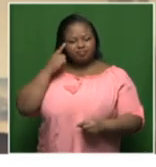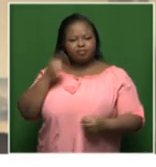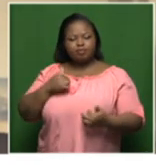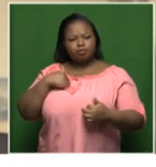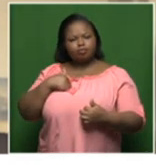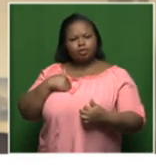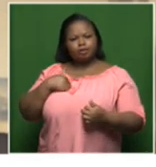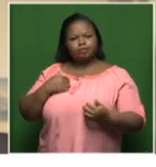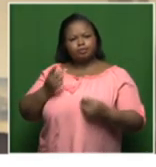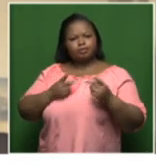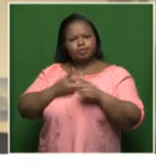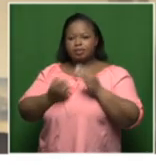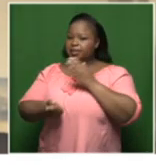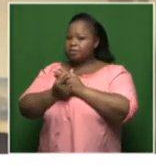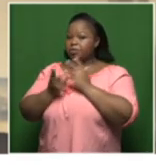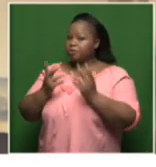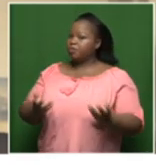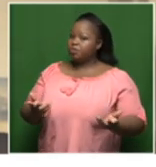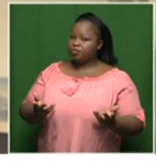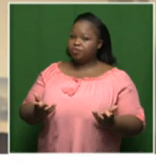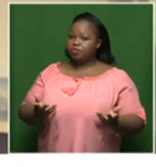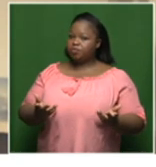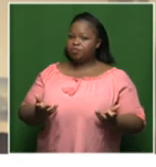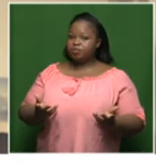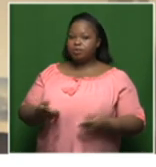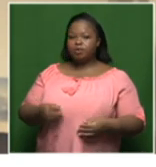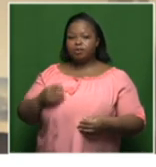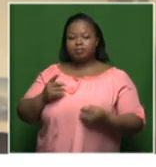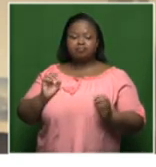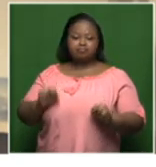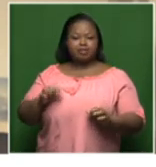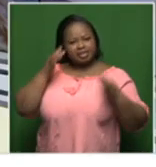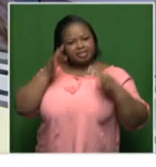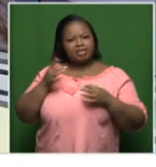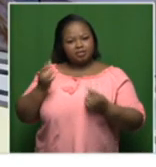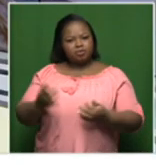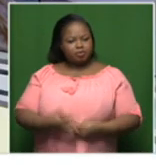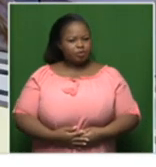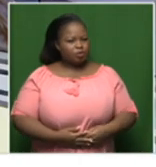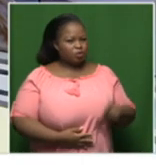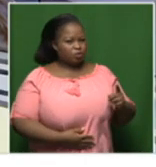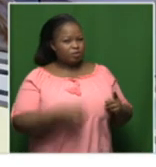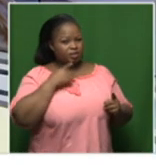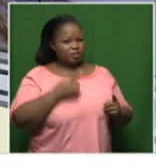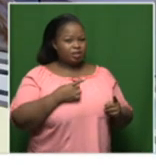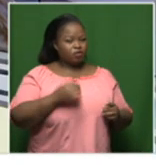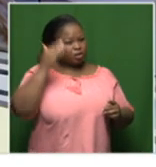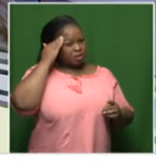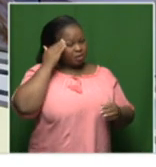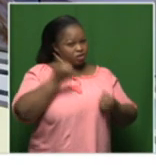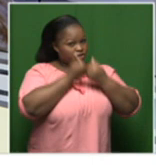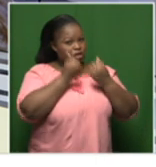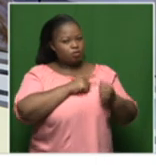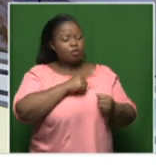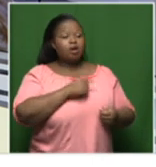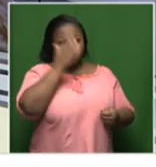got me thinking, and got me or made me decide to do it. You said you embraced the mental challenge of it. Just